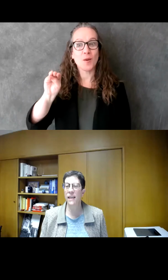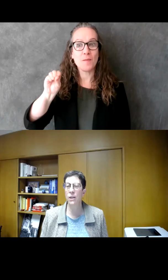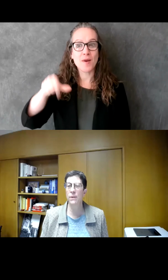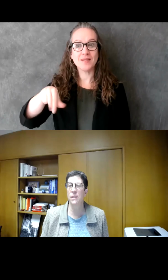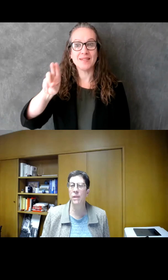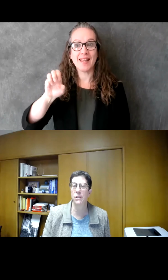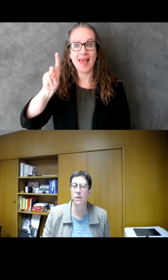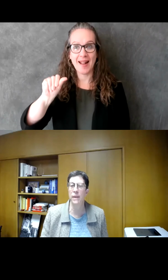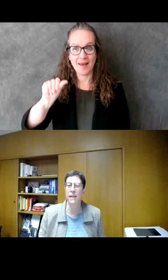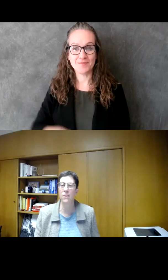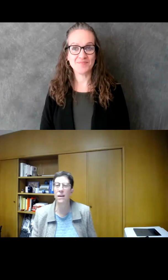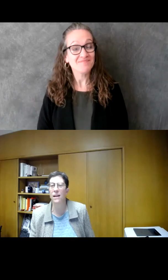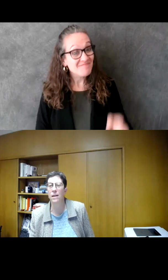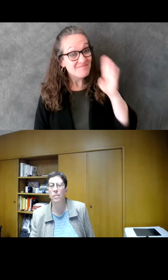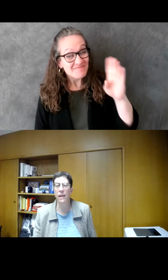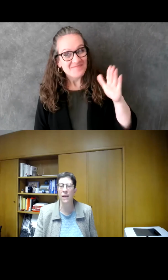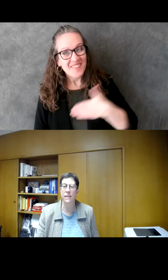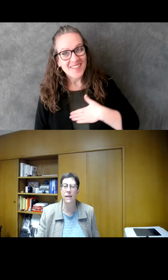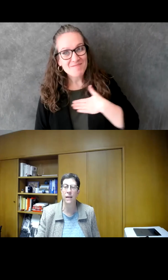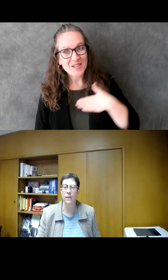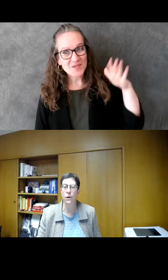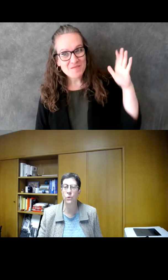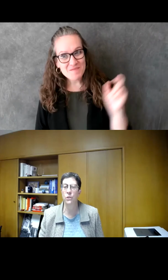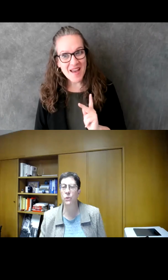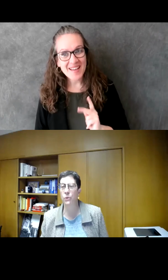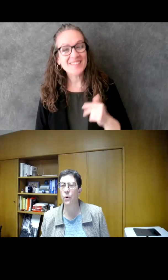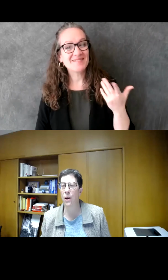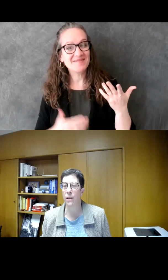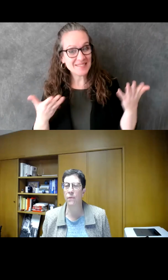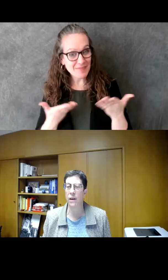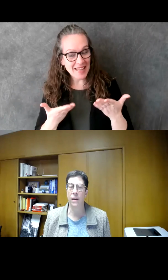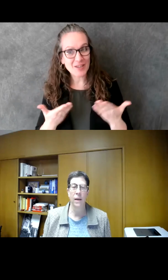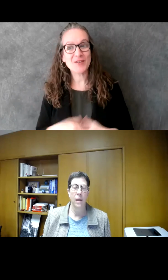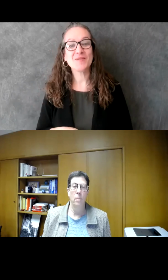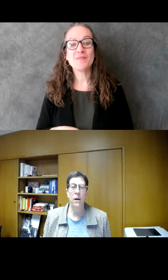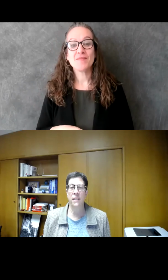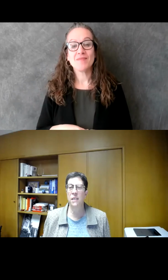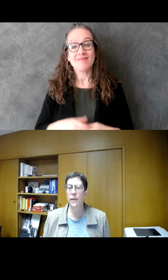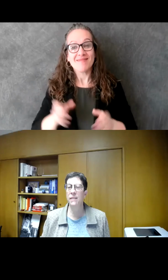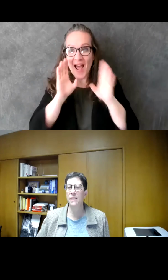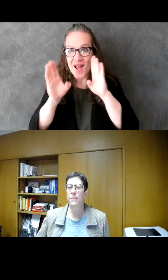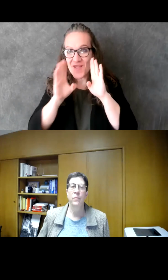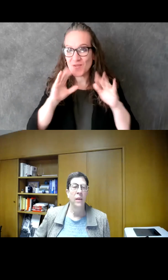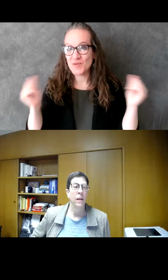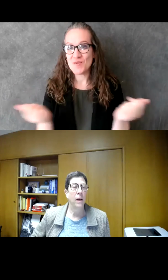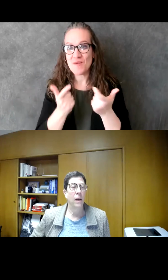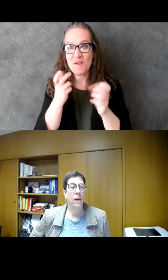Well, thank you. It's a pleasure to be here. Hello to all of the